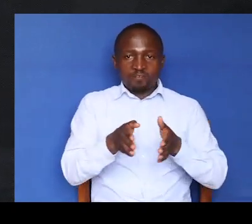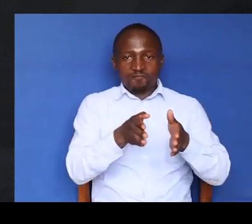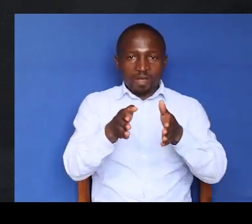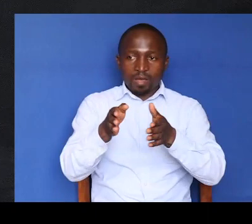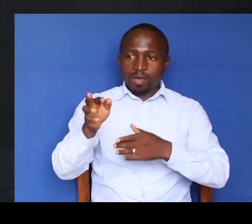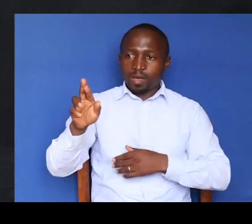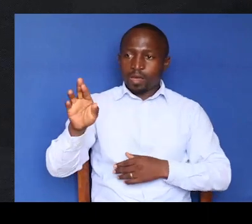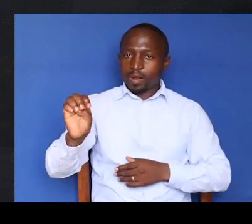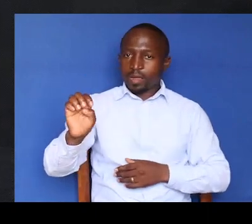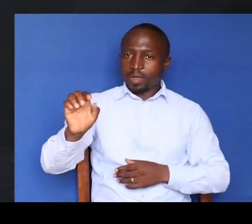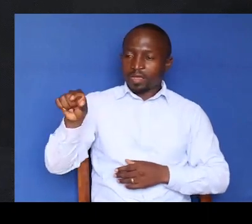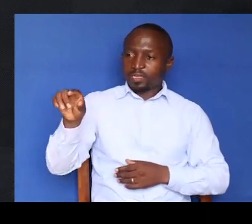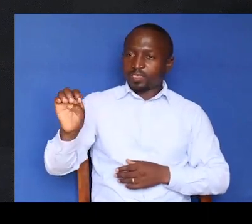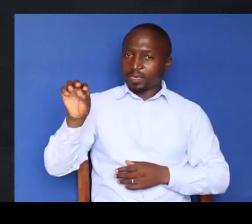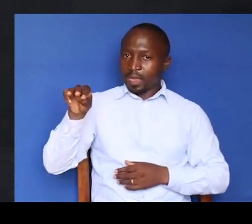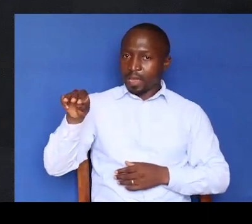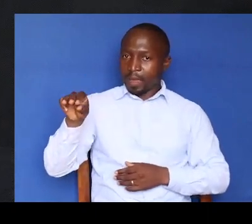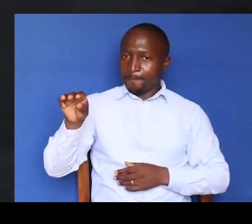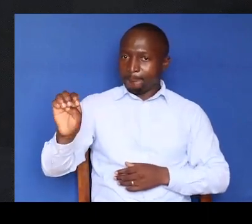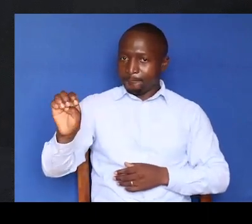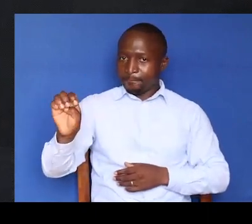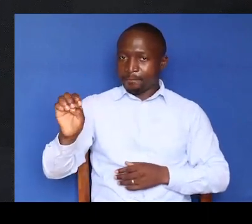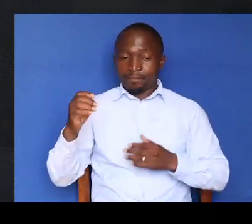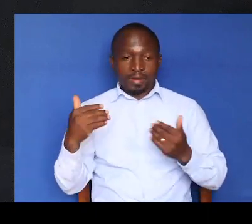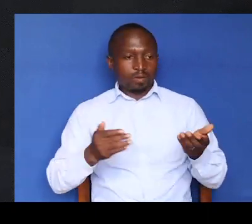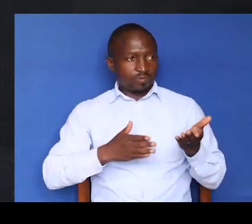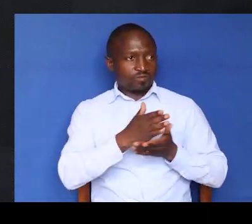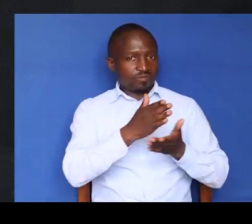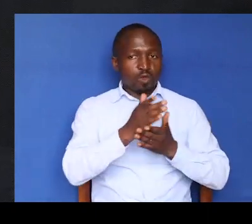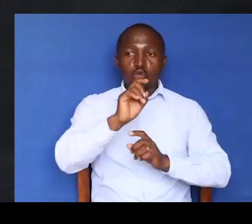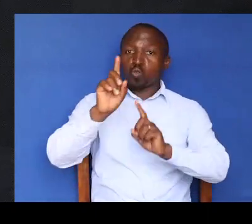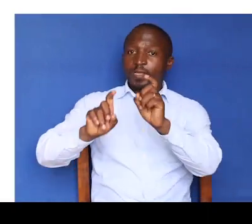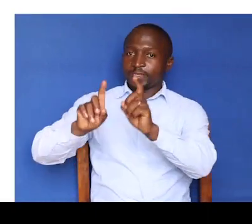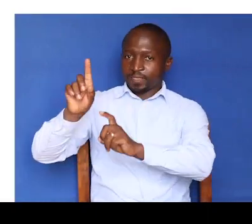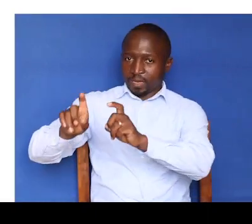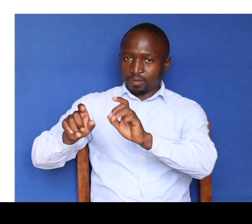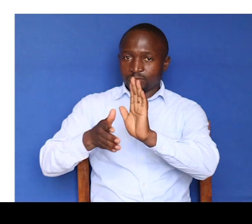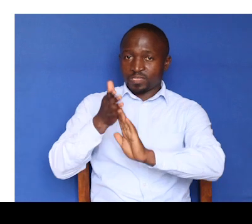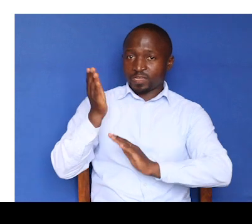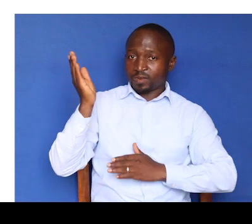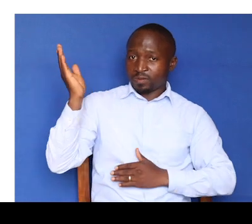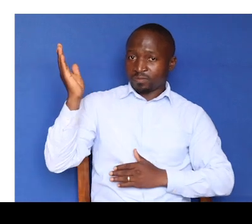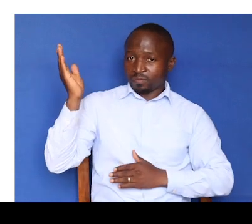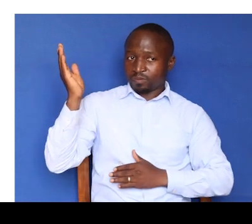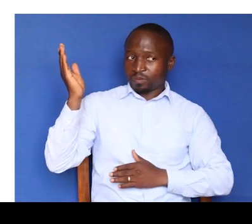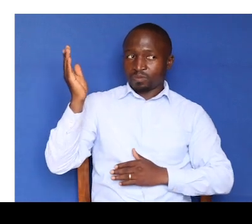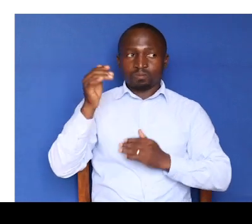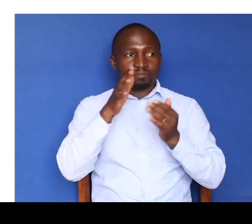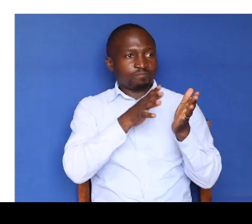regarding the guiding questions. So here, let us start with question number 1. Describe